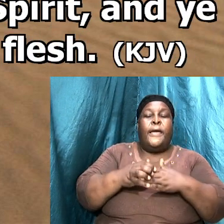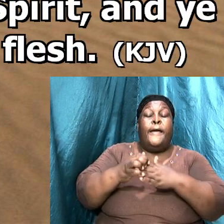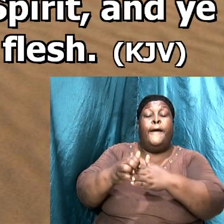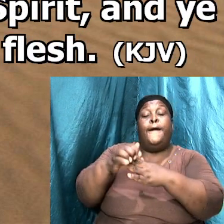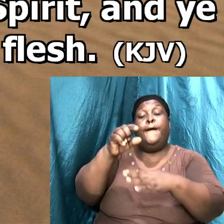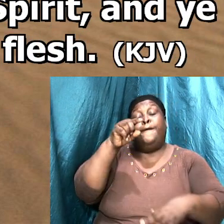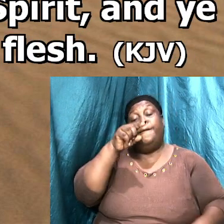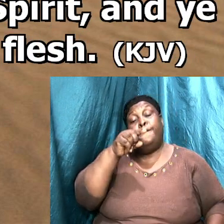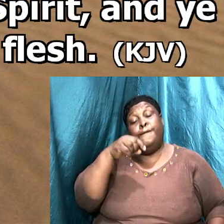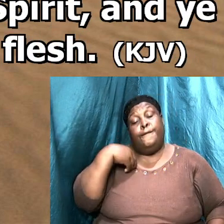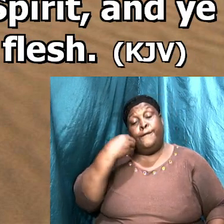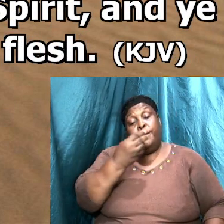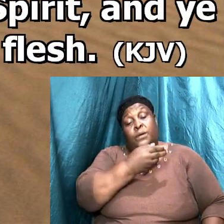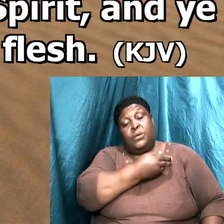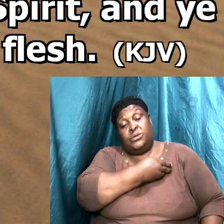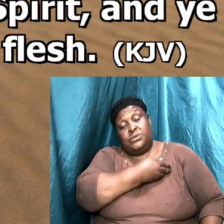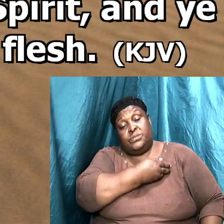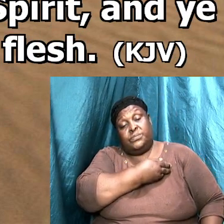us